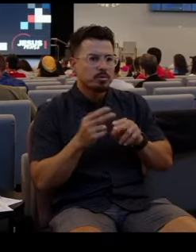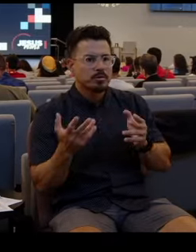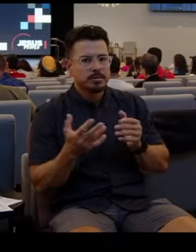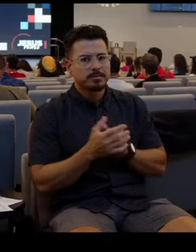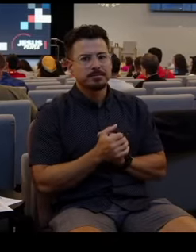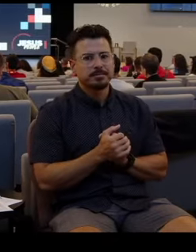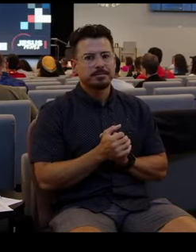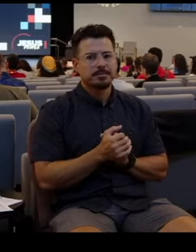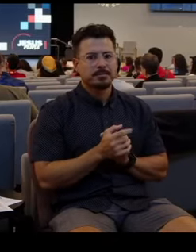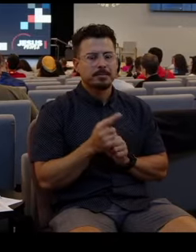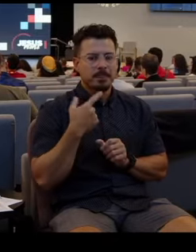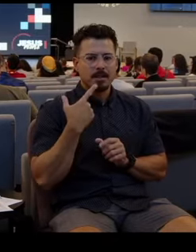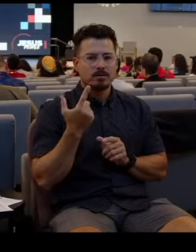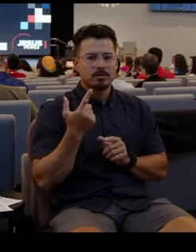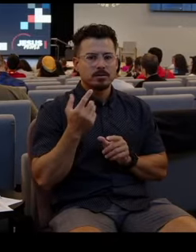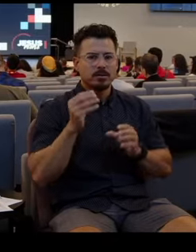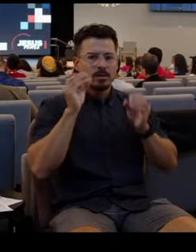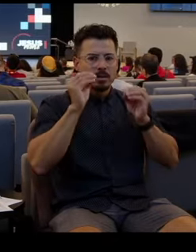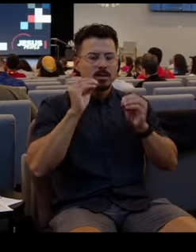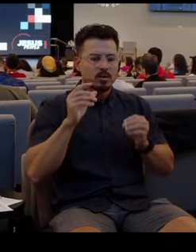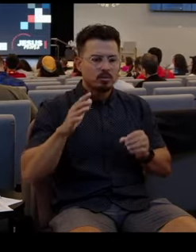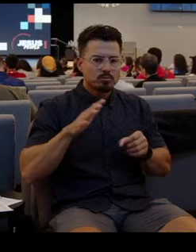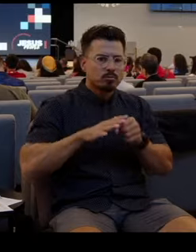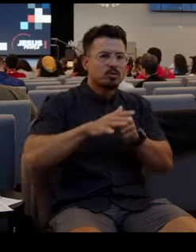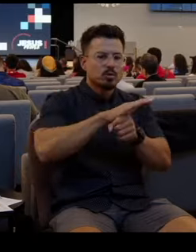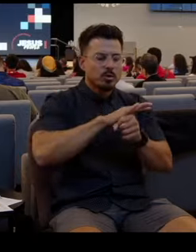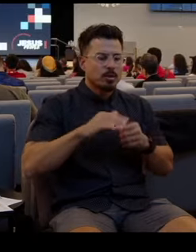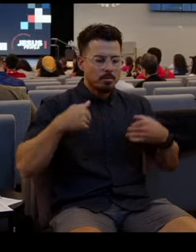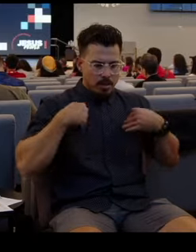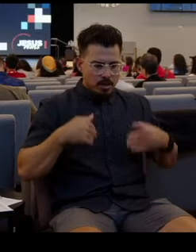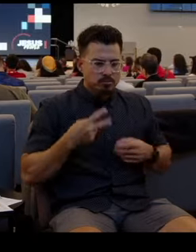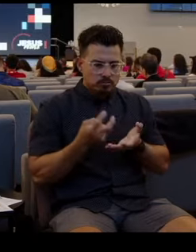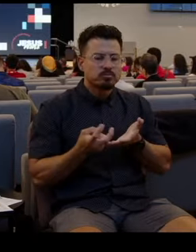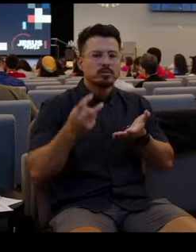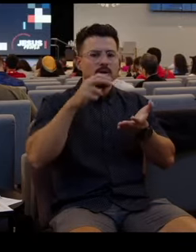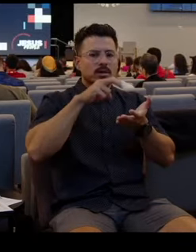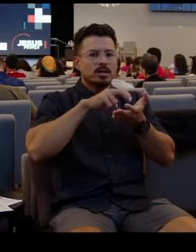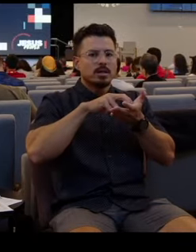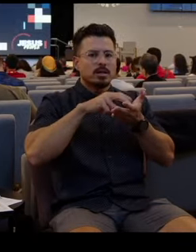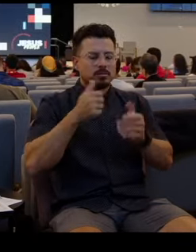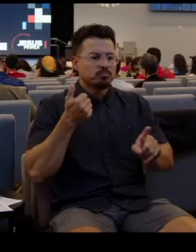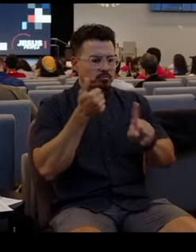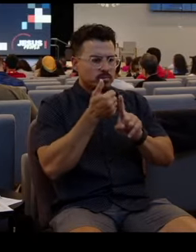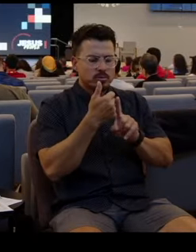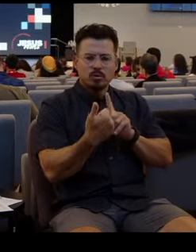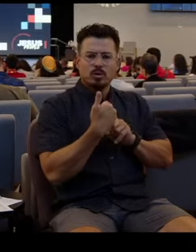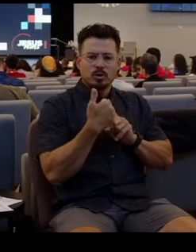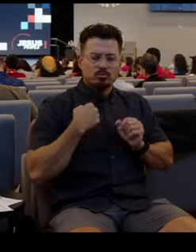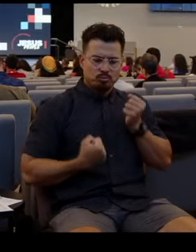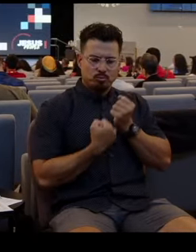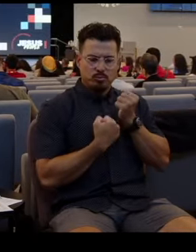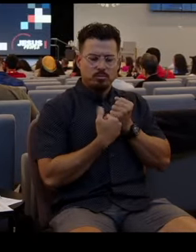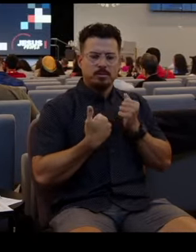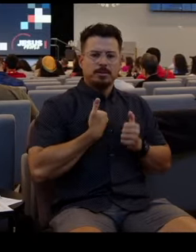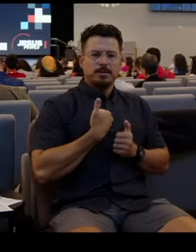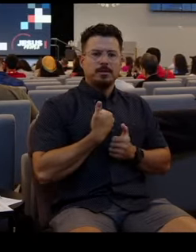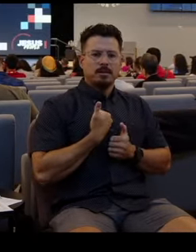They're teaching that the local body should emerge and become self-supporting, self-sustaining.